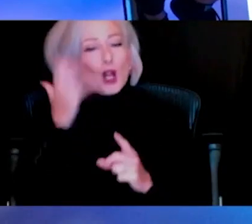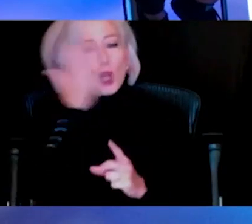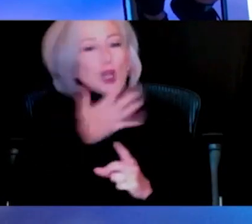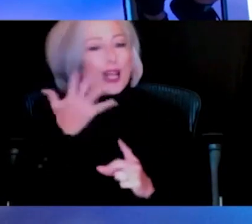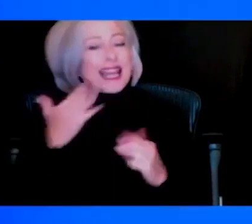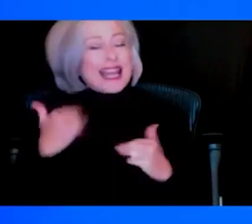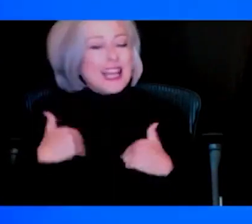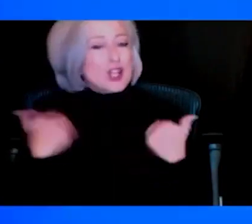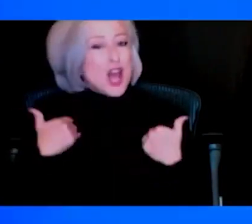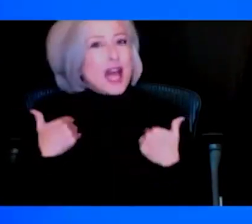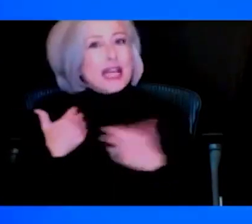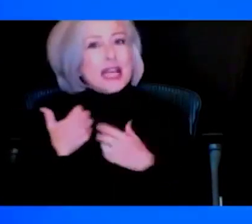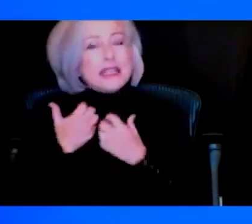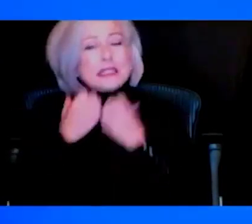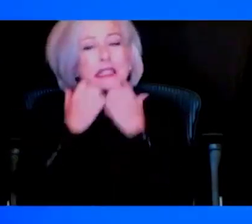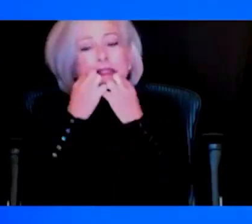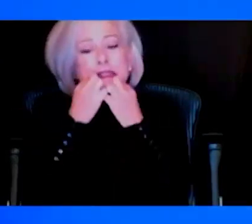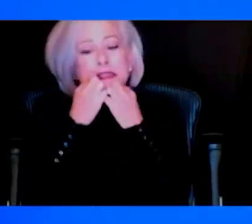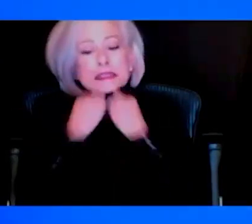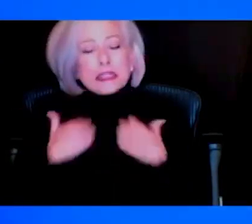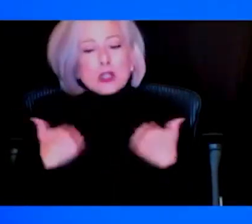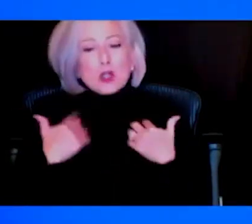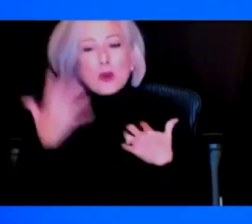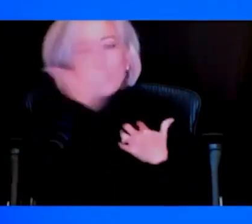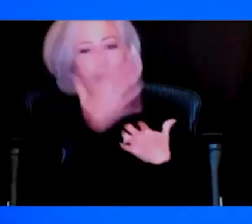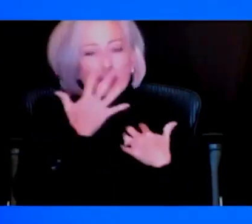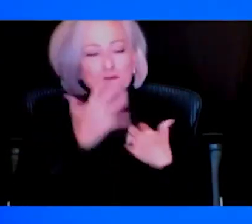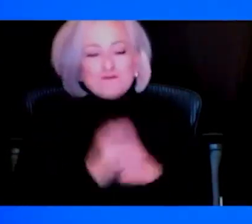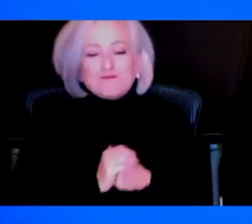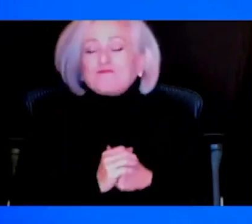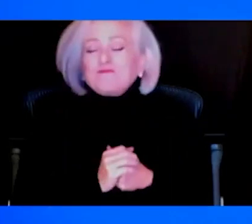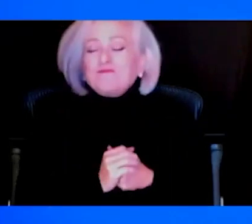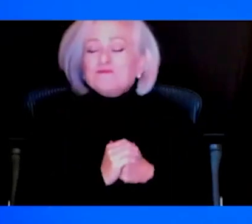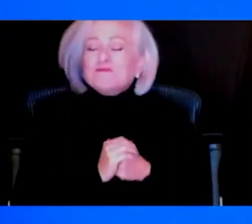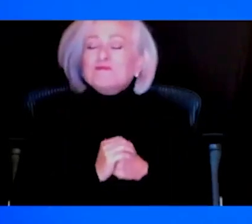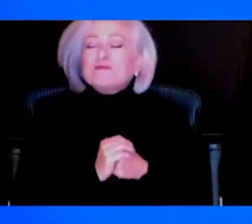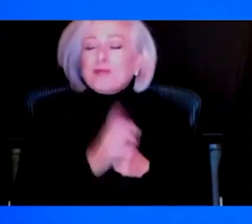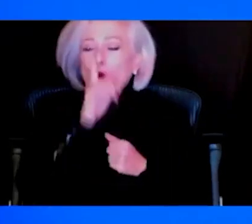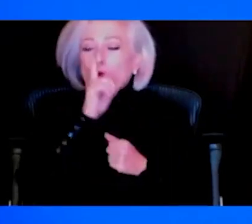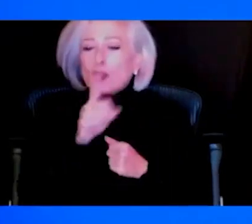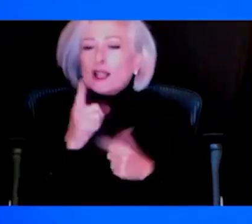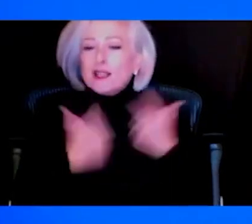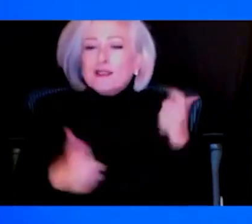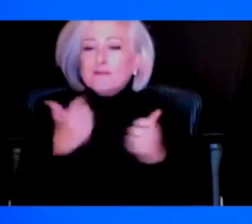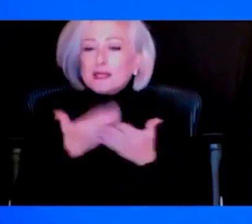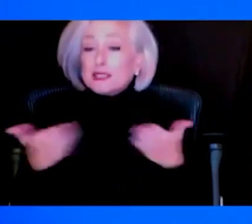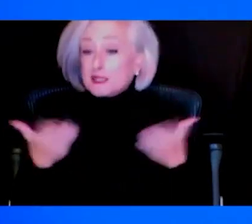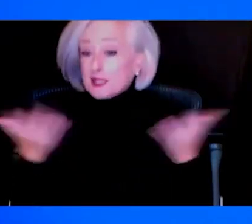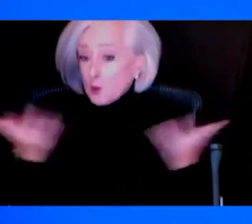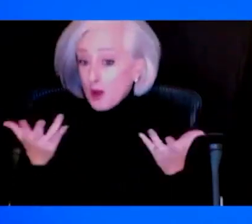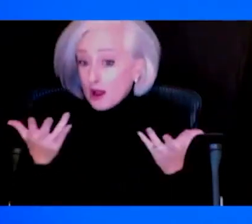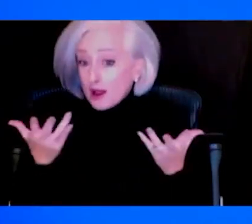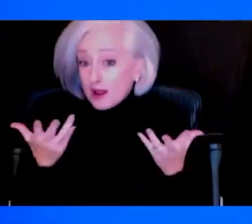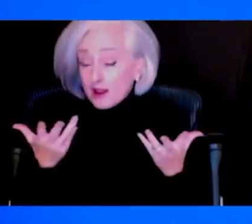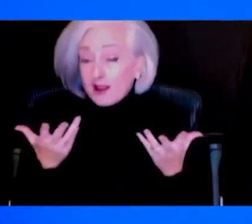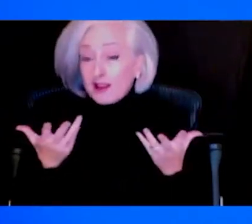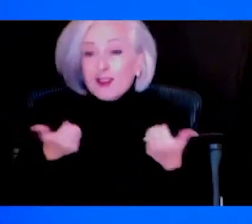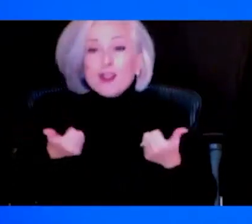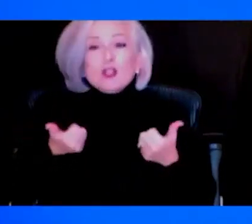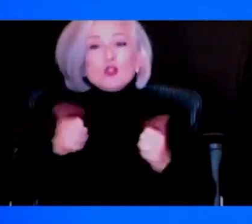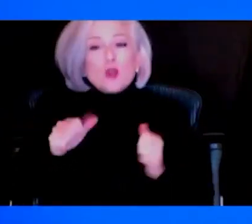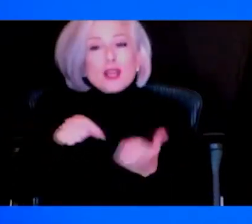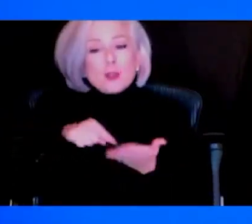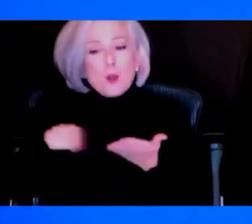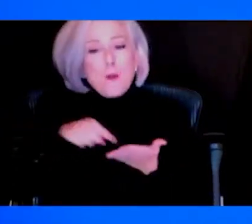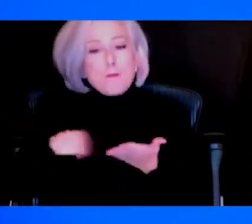do? I think the biggest thing is really trying to pay your way out of